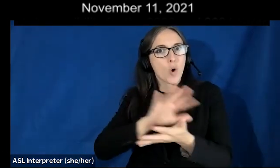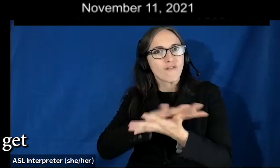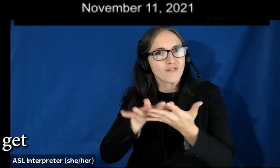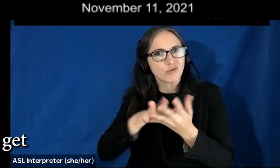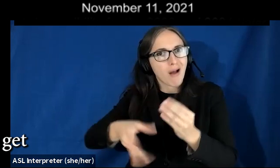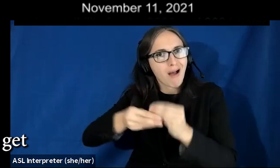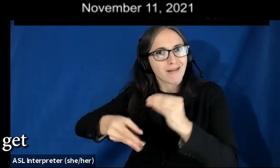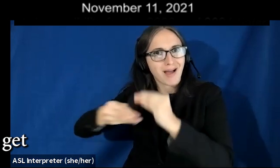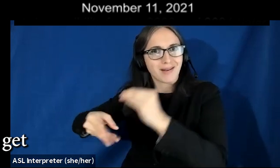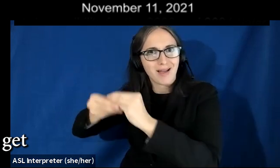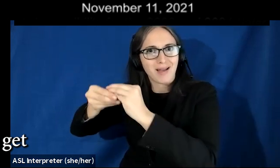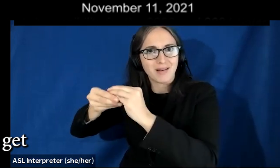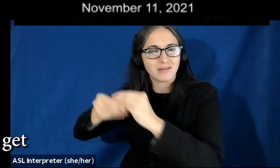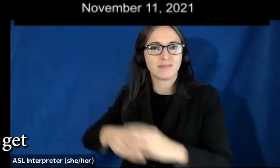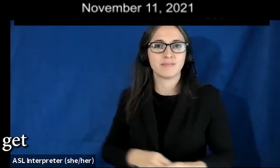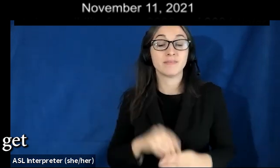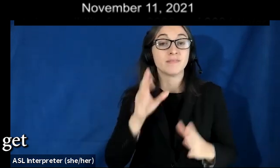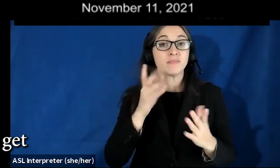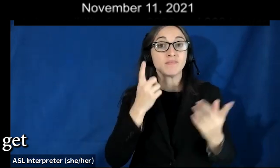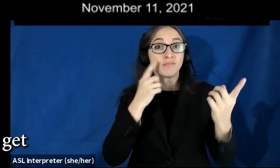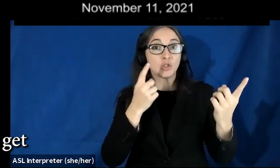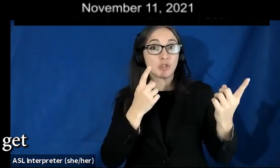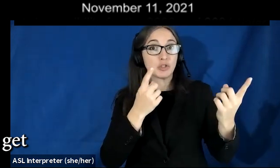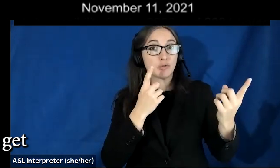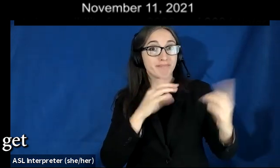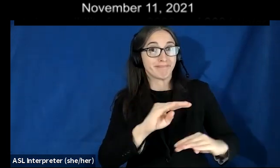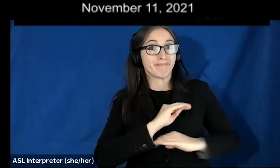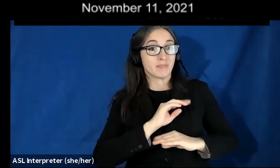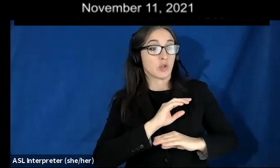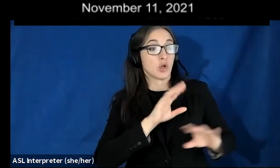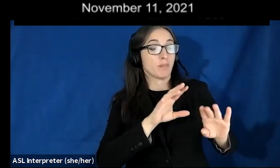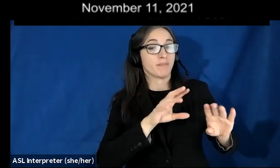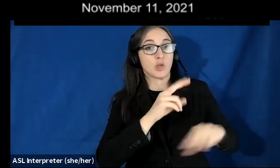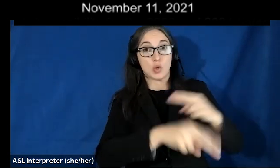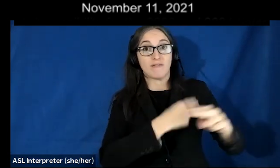design, the structure of the design starts to get